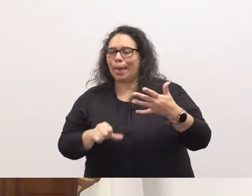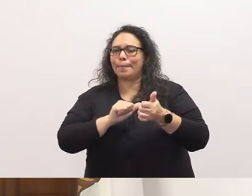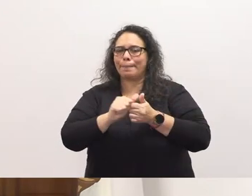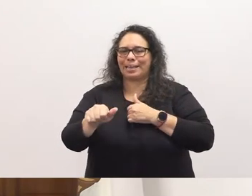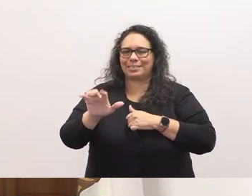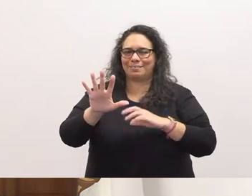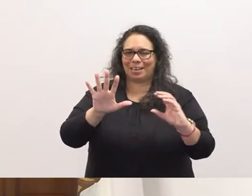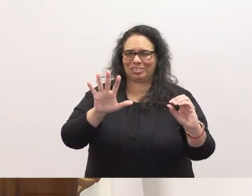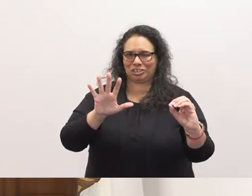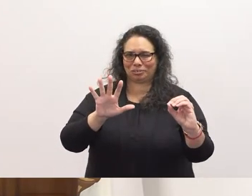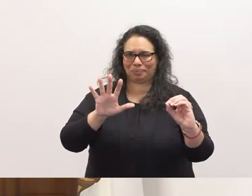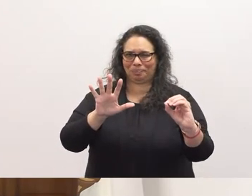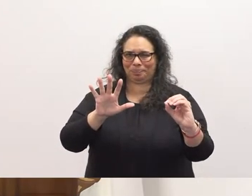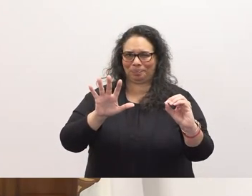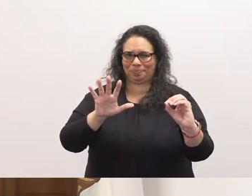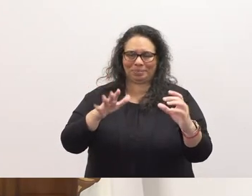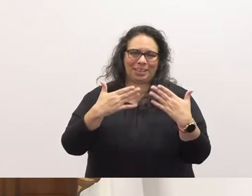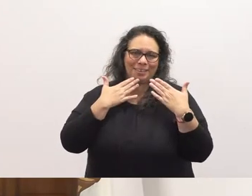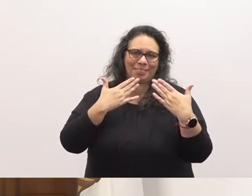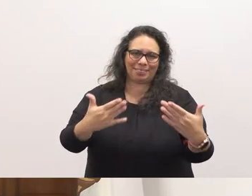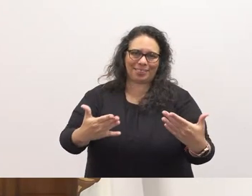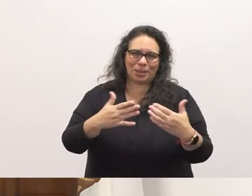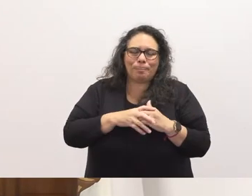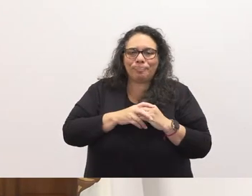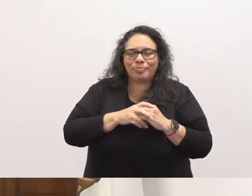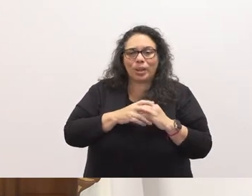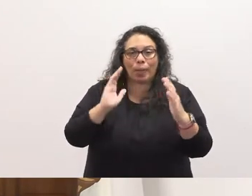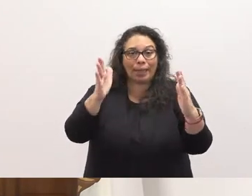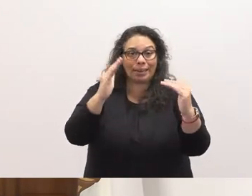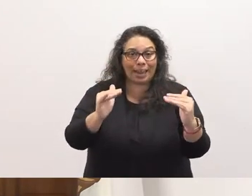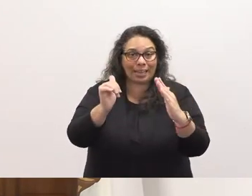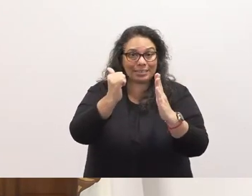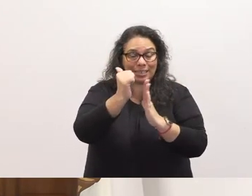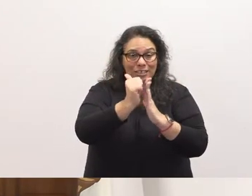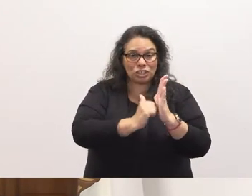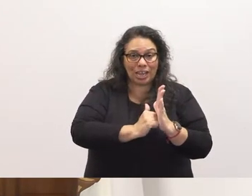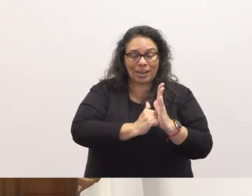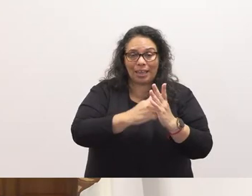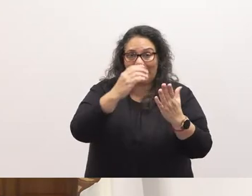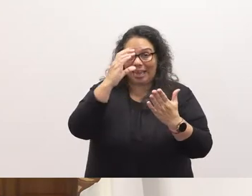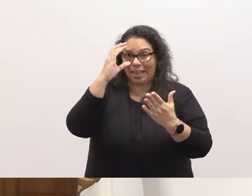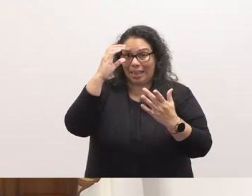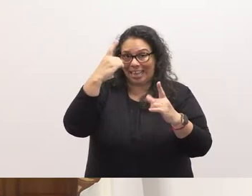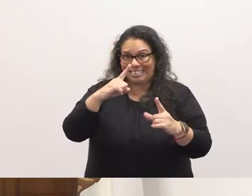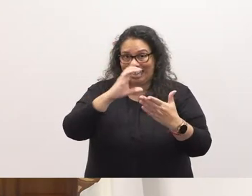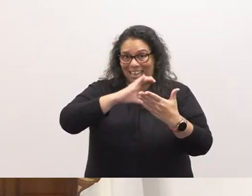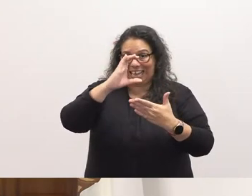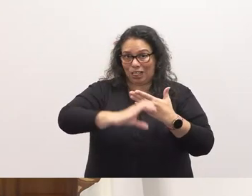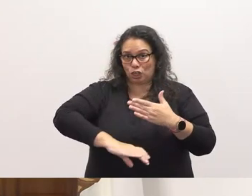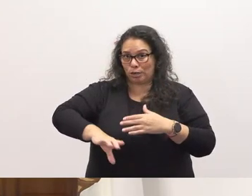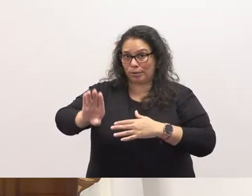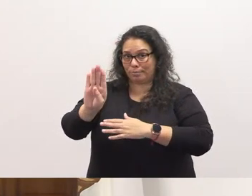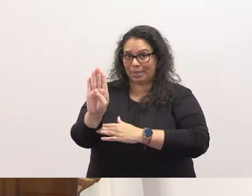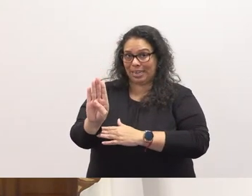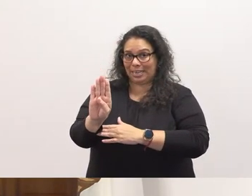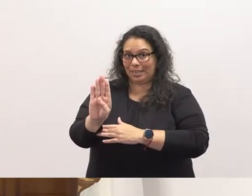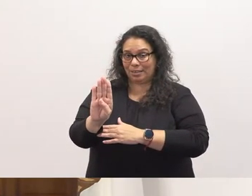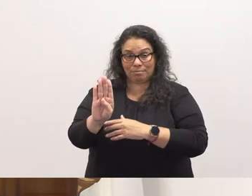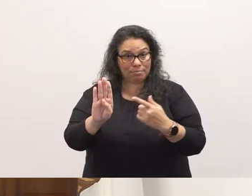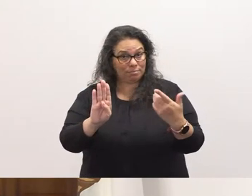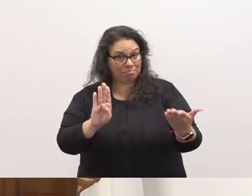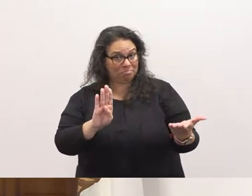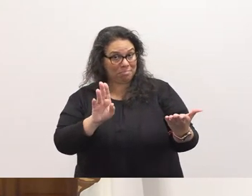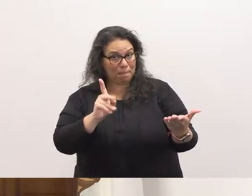5-0. Thank you. Next on the agenda, we have consent calendar B. Mr.